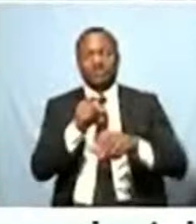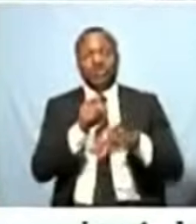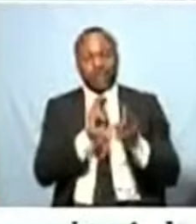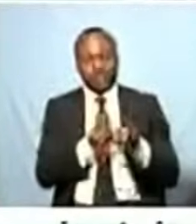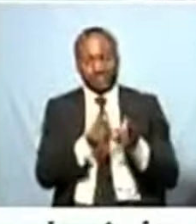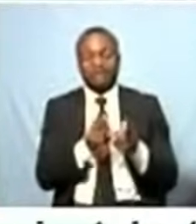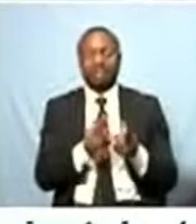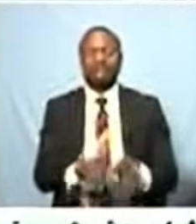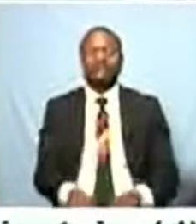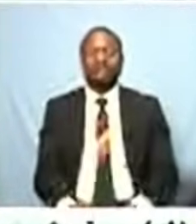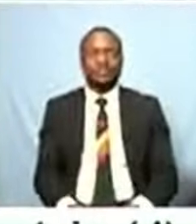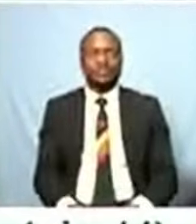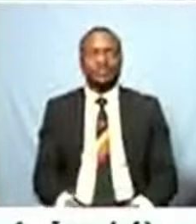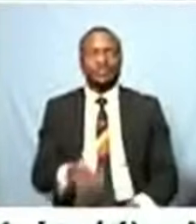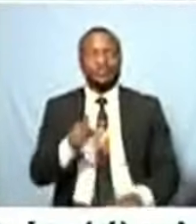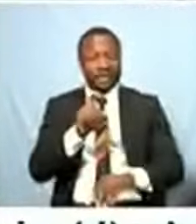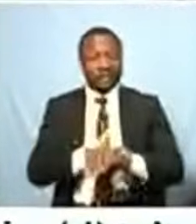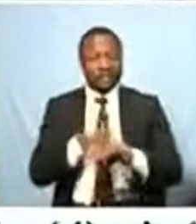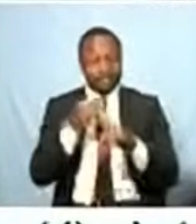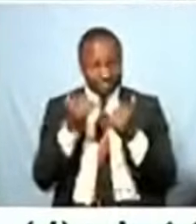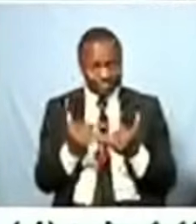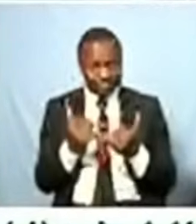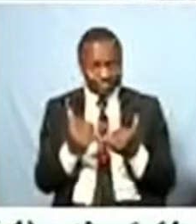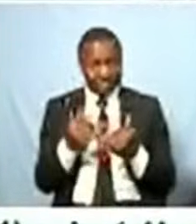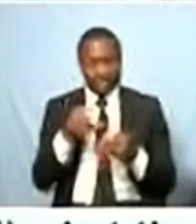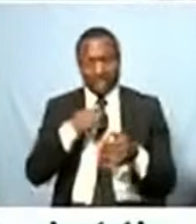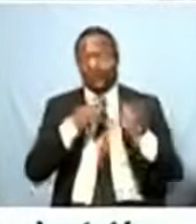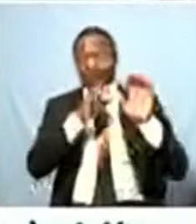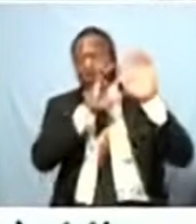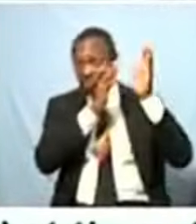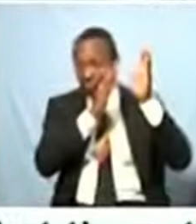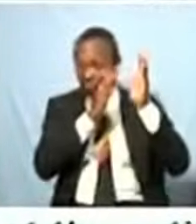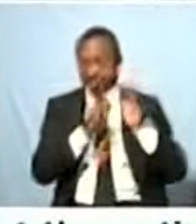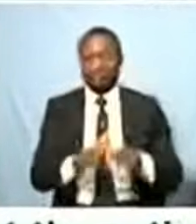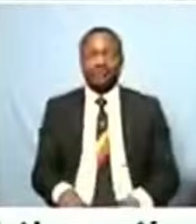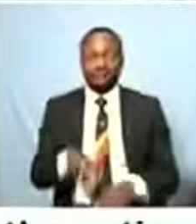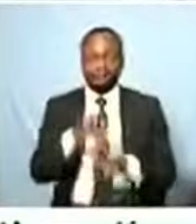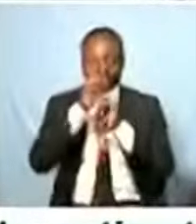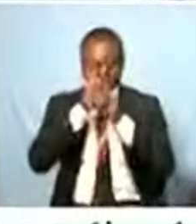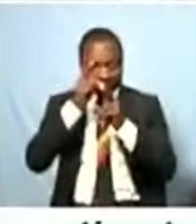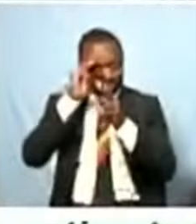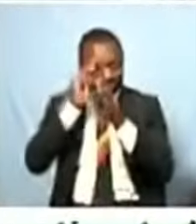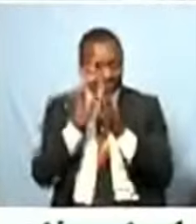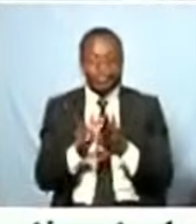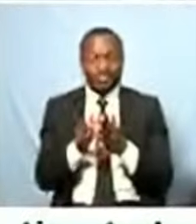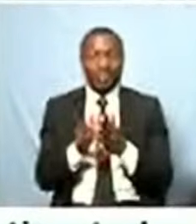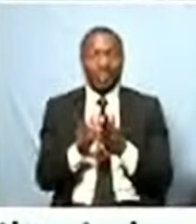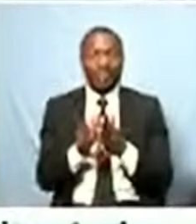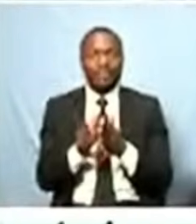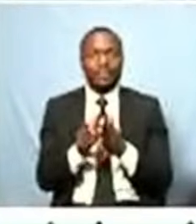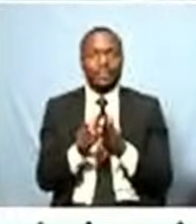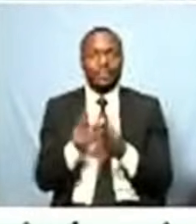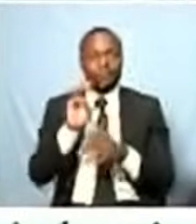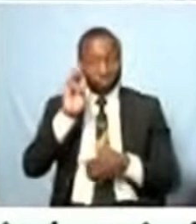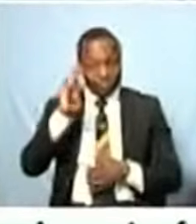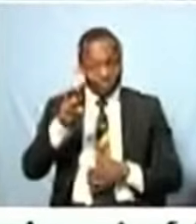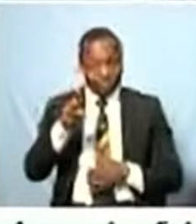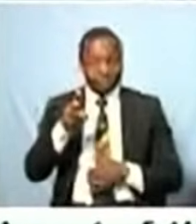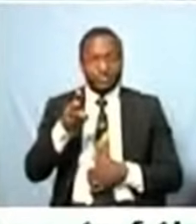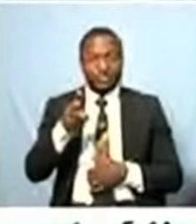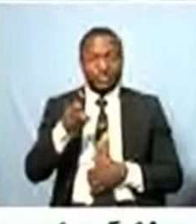then. So this time around, I'm hoping, sir, Honorable Minister, that we are going